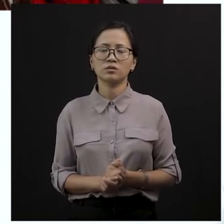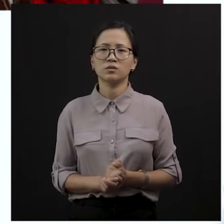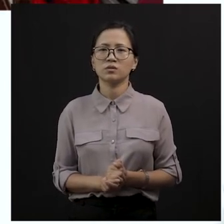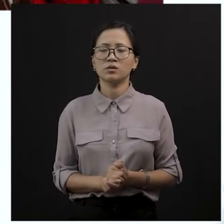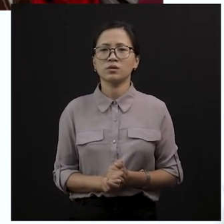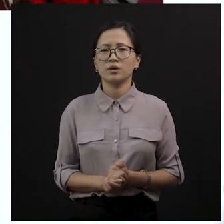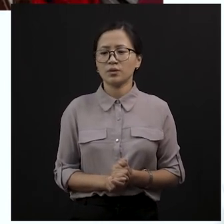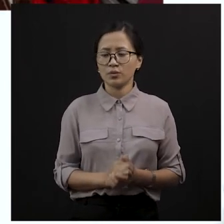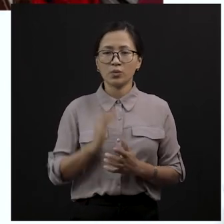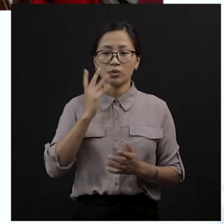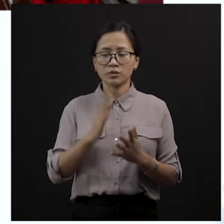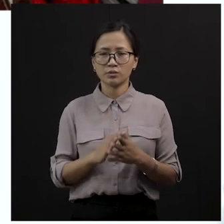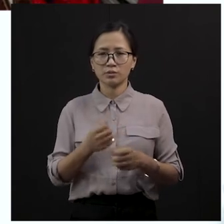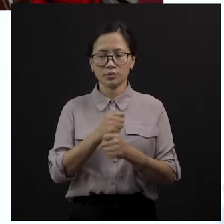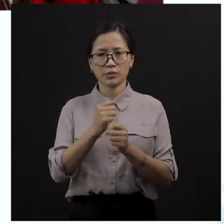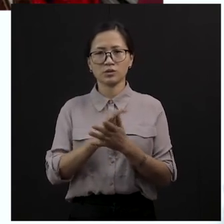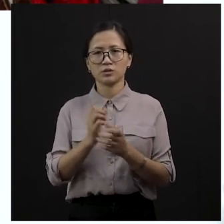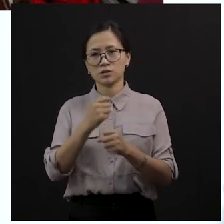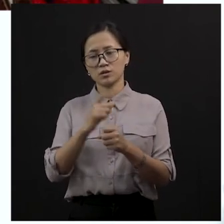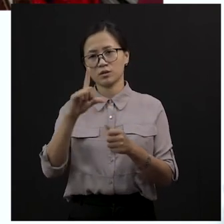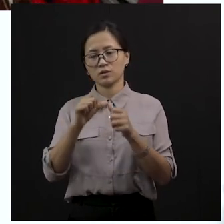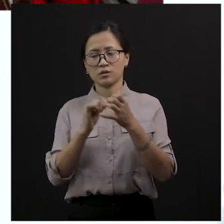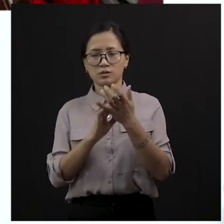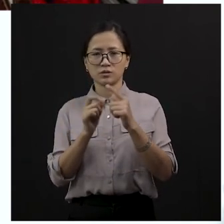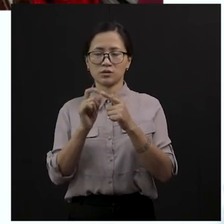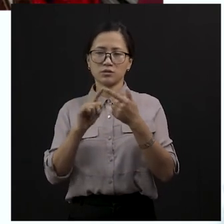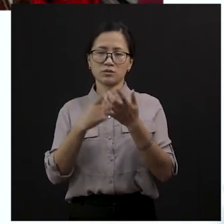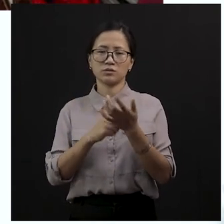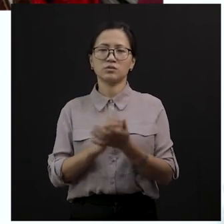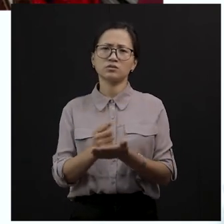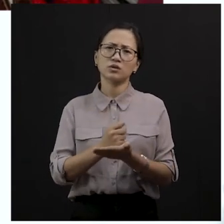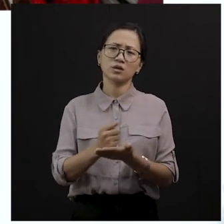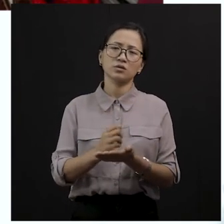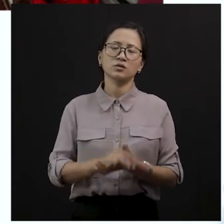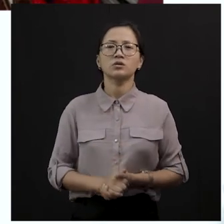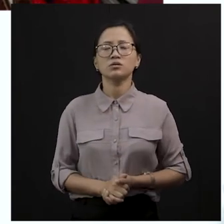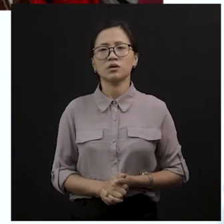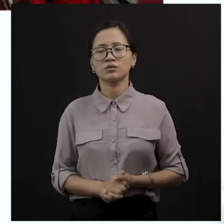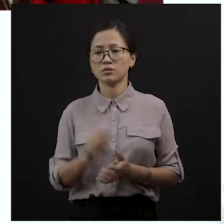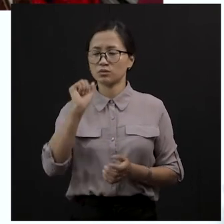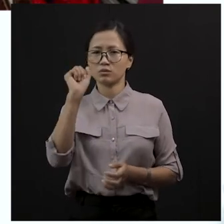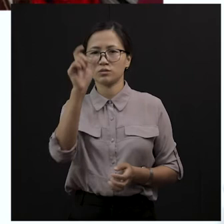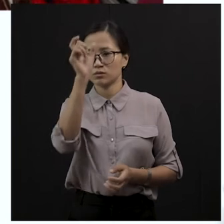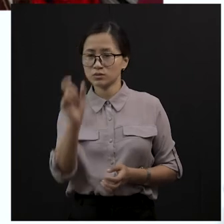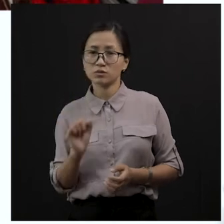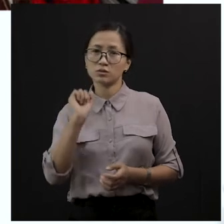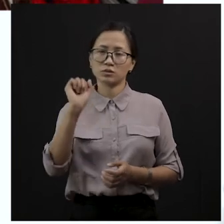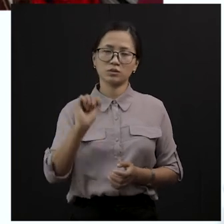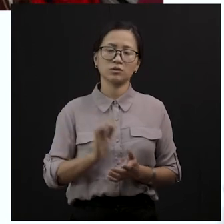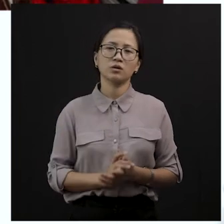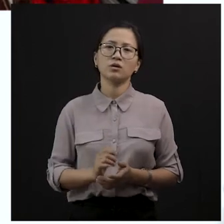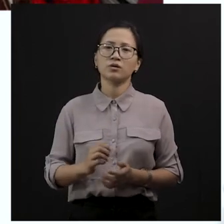when they met the glider, they first tried themselves, right? They first tried to ride the glider by themselves. They risked